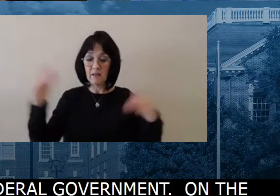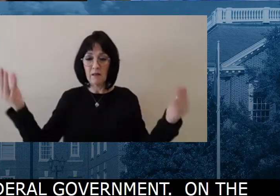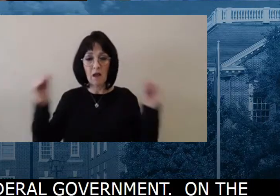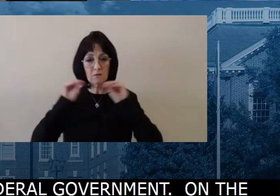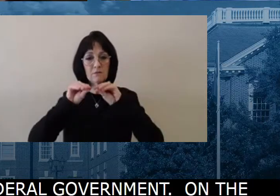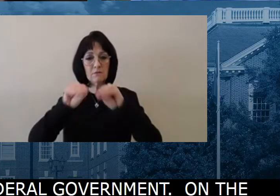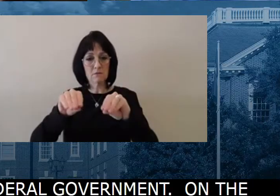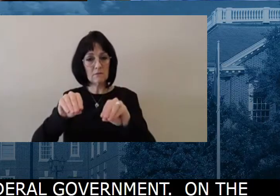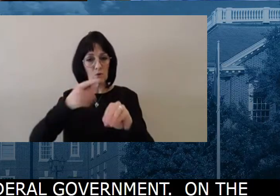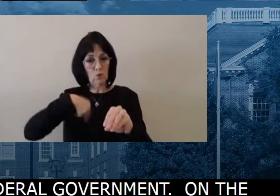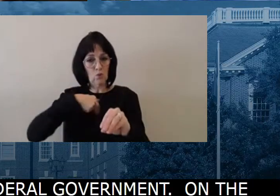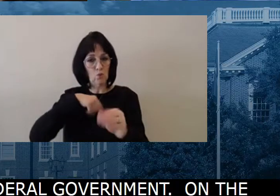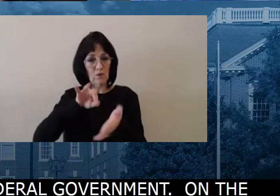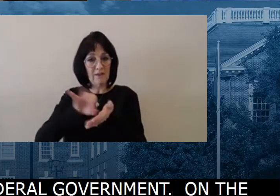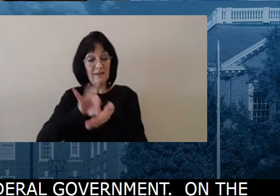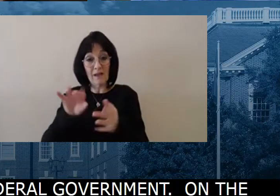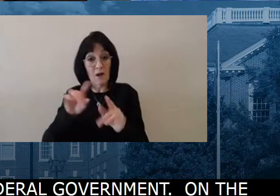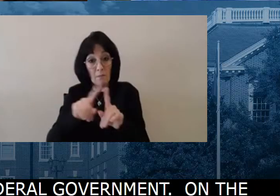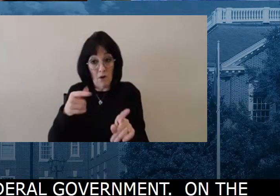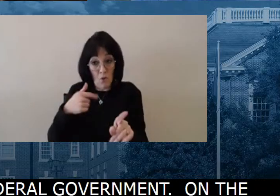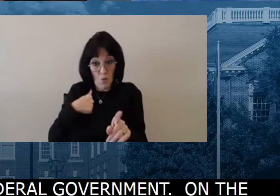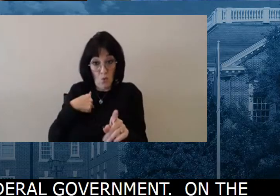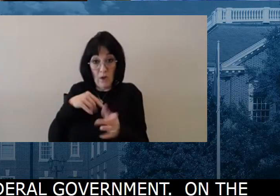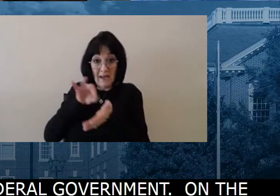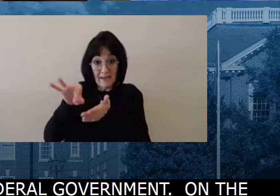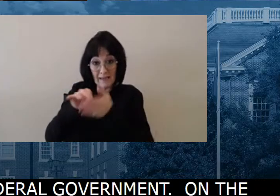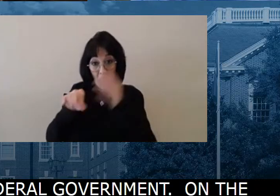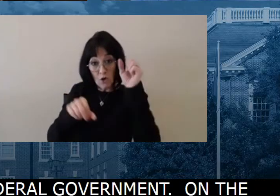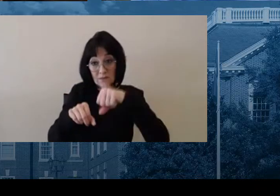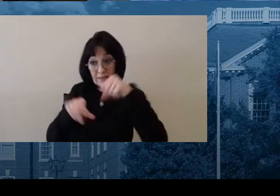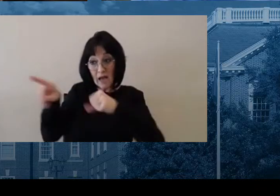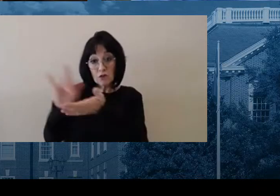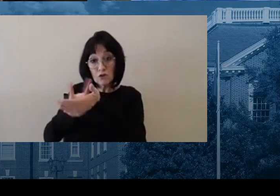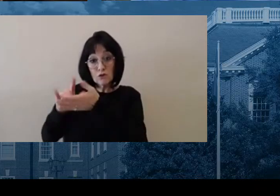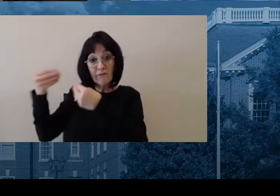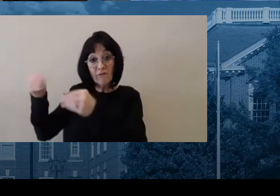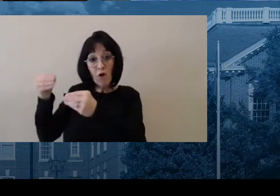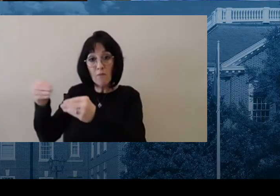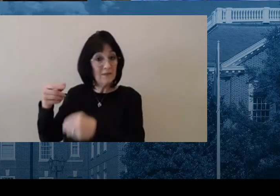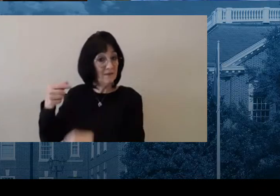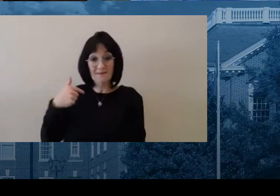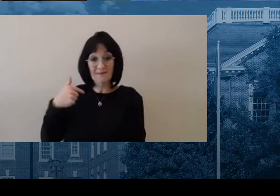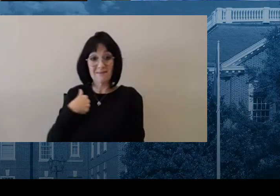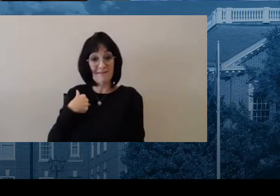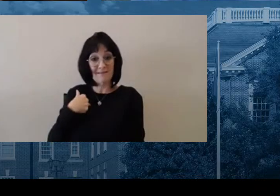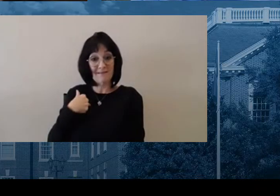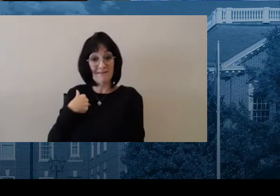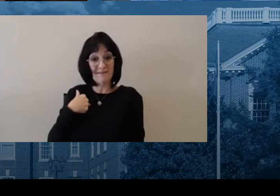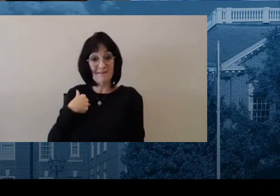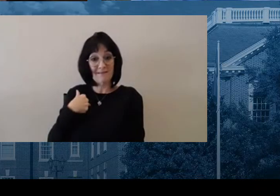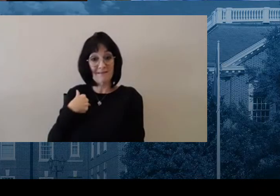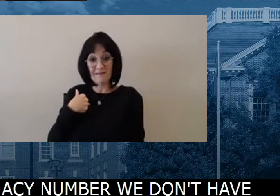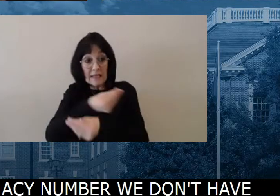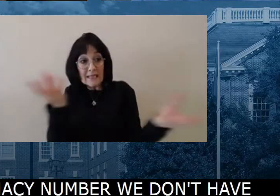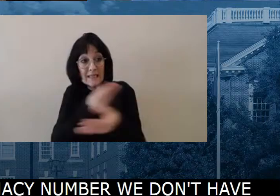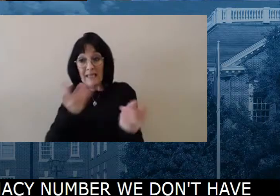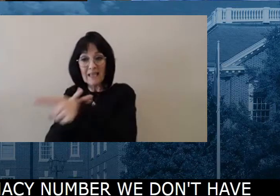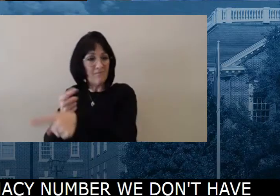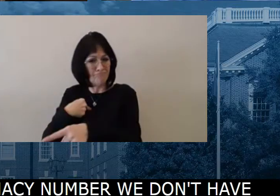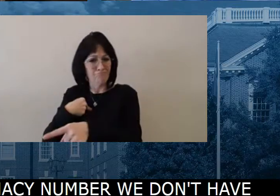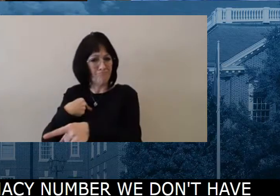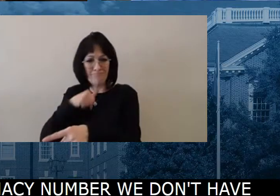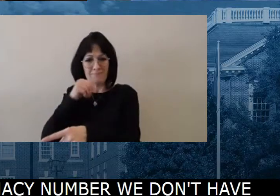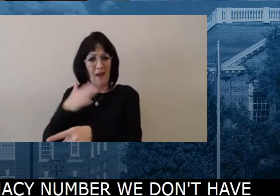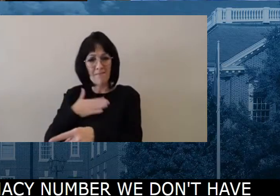number, we don't really have anything to do with, right? It goes directly from the feds to those pharmacies. Initially, it